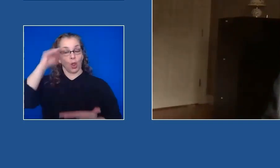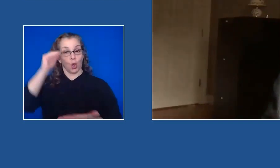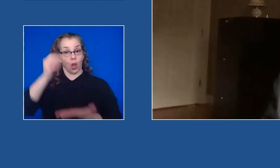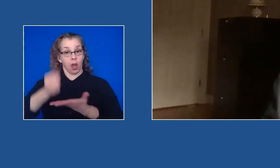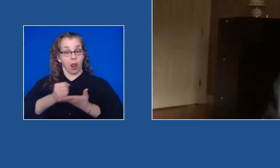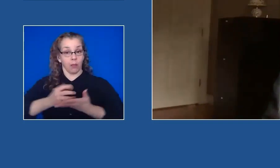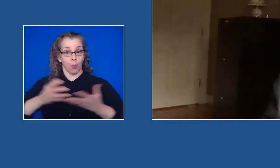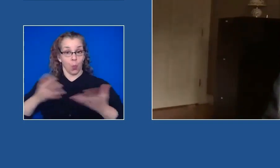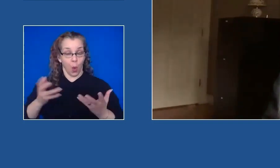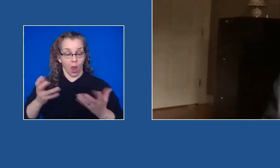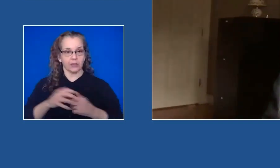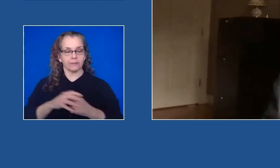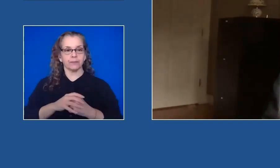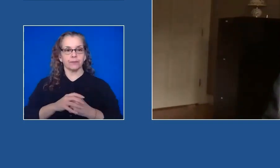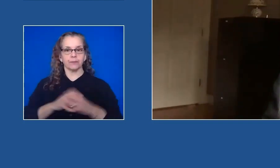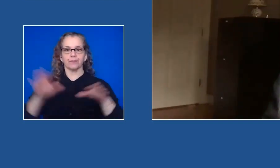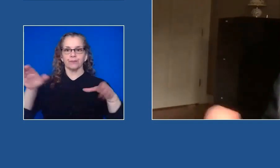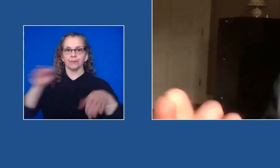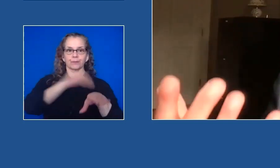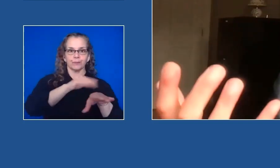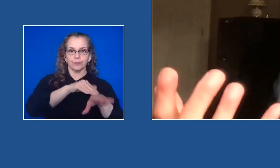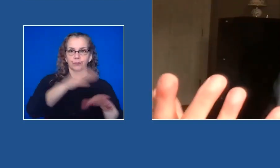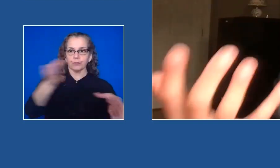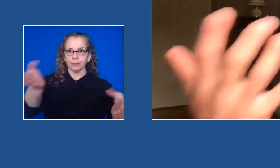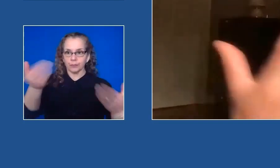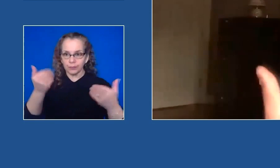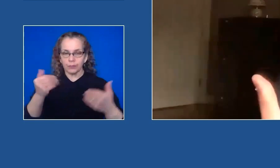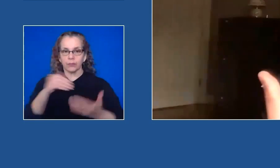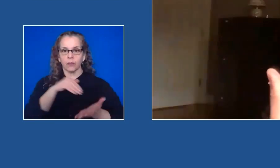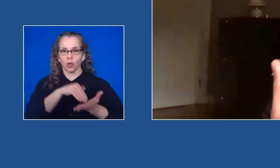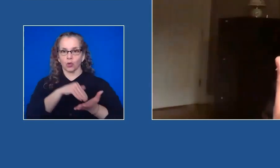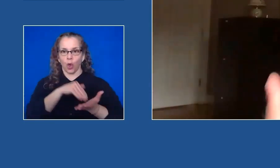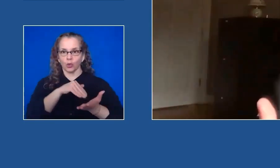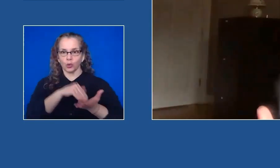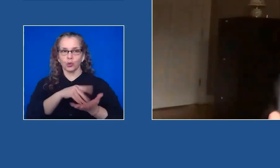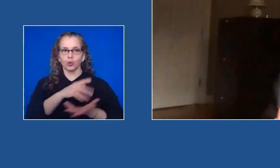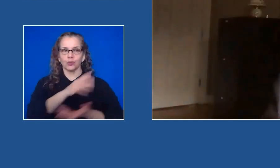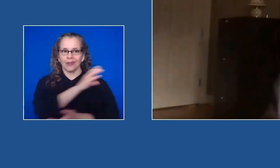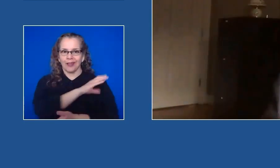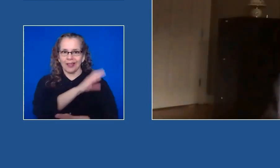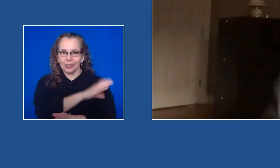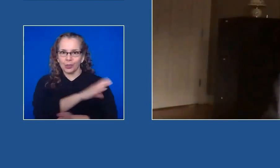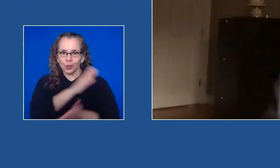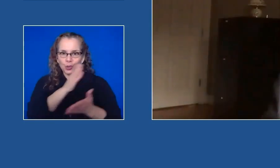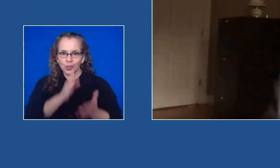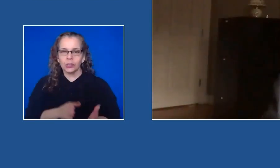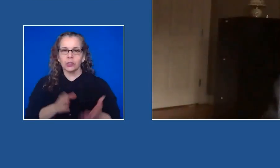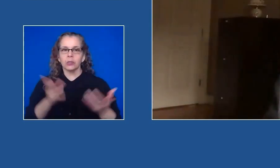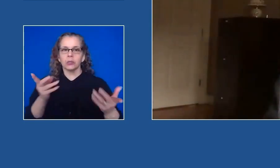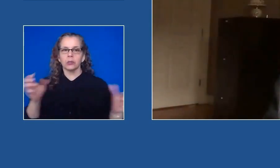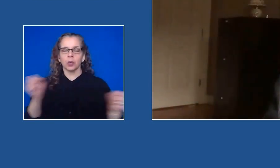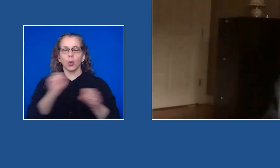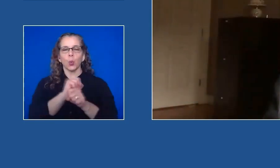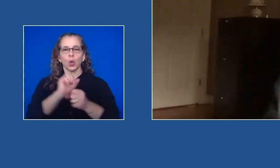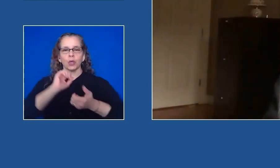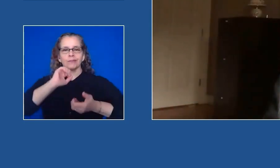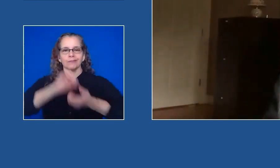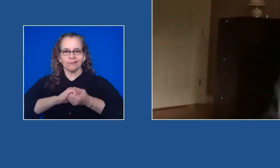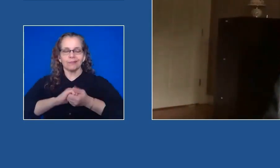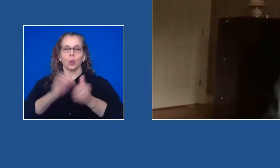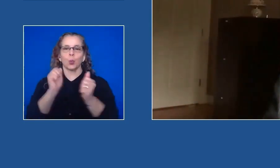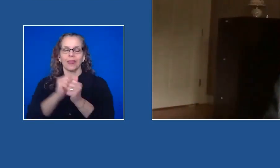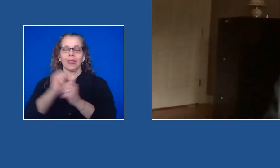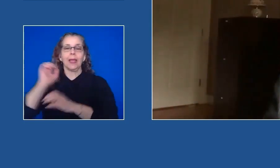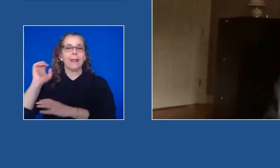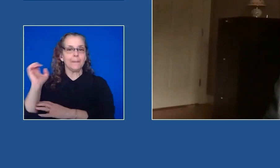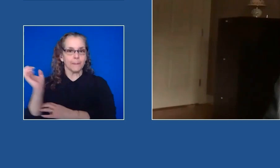personality disorders like yourselves and your group and liaise a little bit more closely with emergency clinicians. So I think that's actually